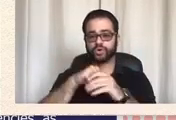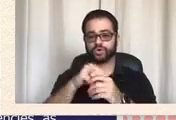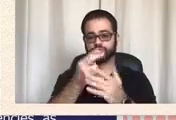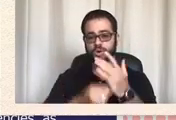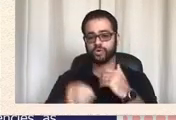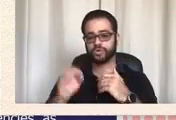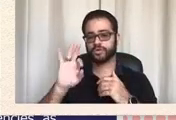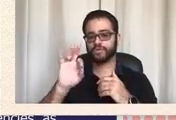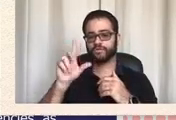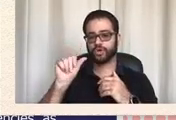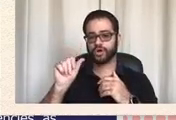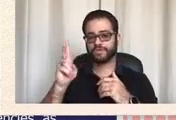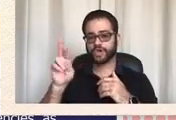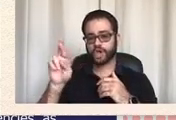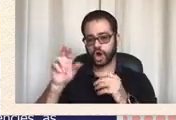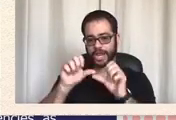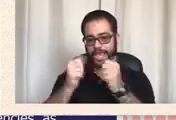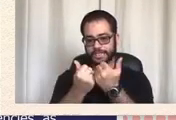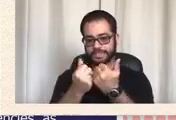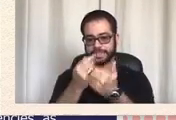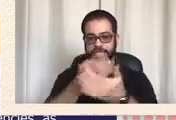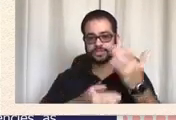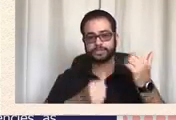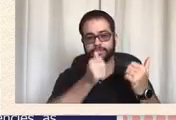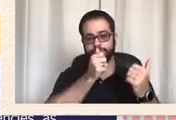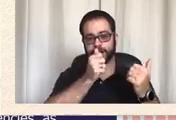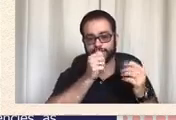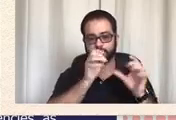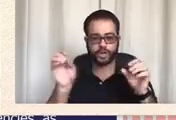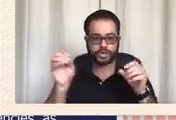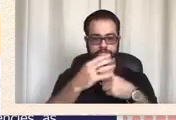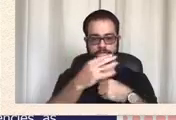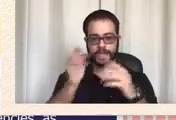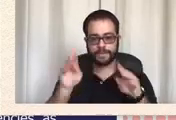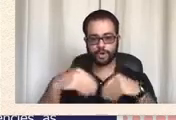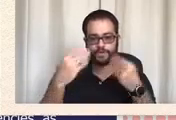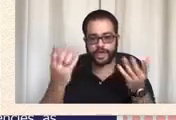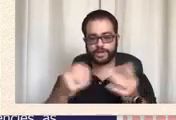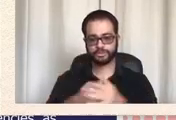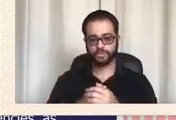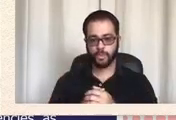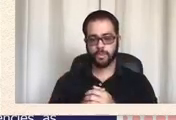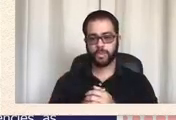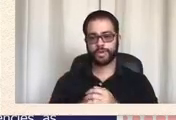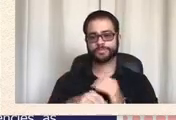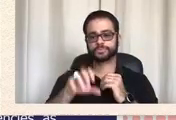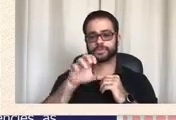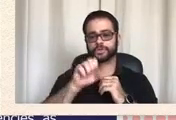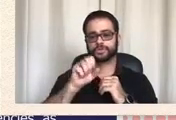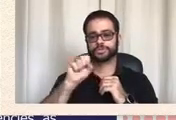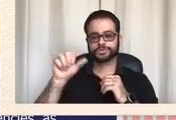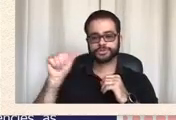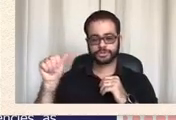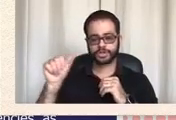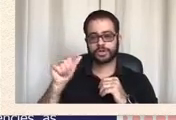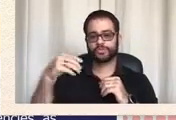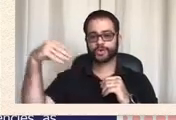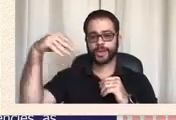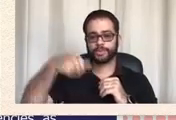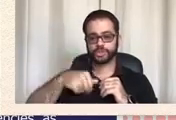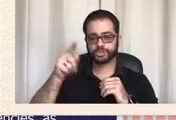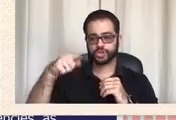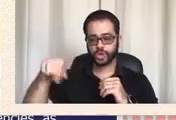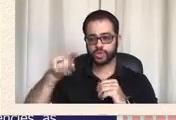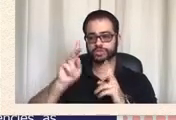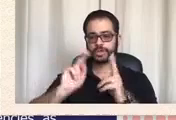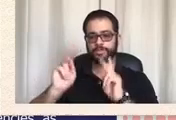Agencies as well as some private organizations and providers. So the Social Security Administration reimburses those employment networks